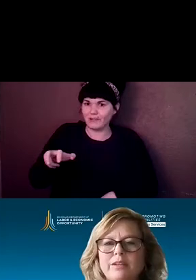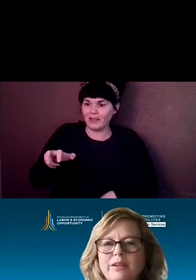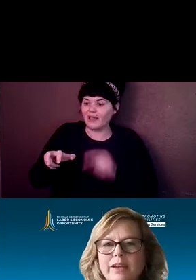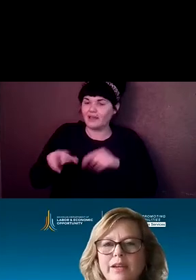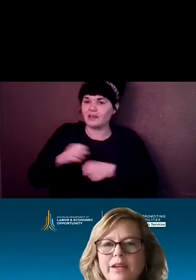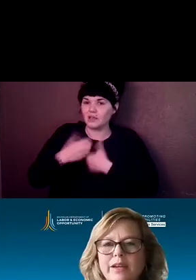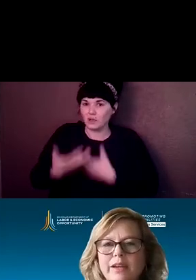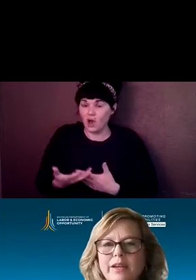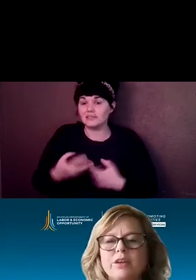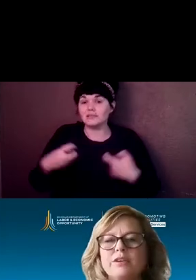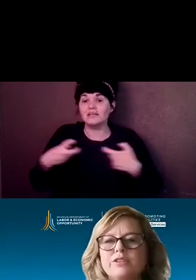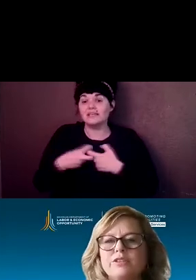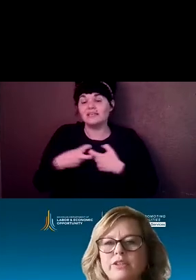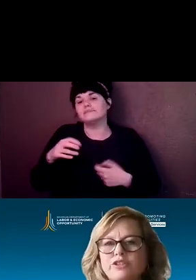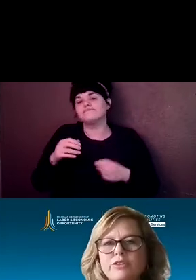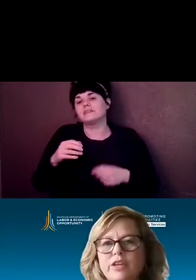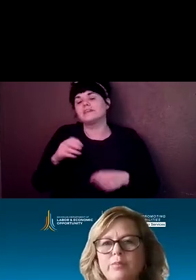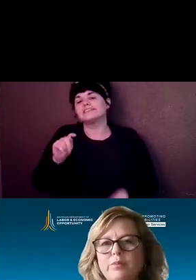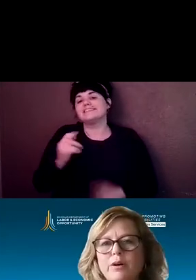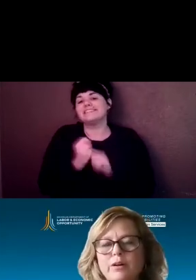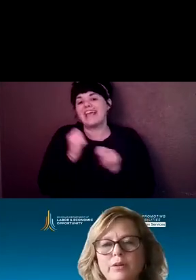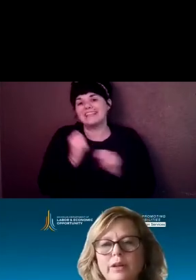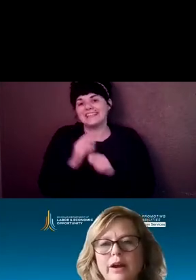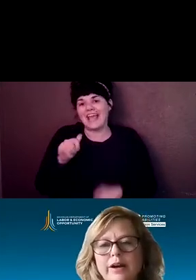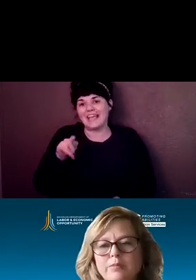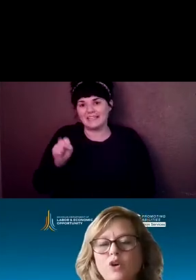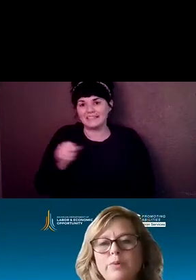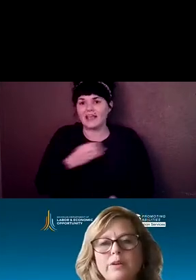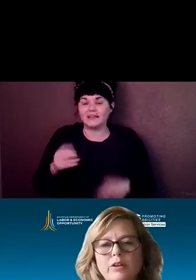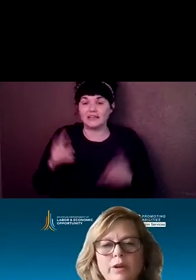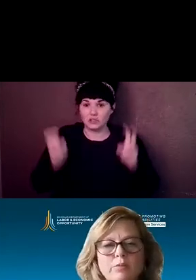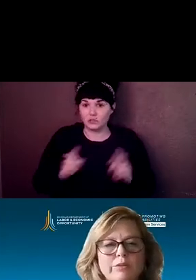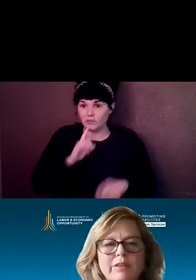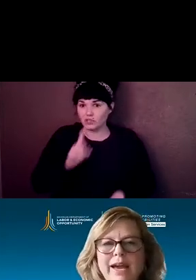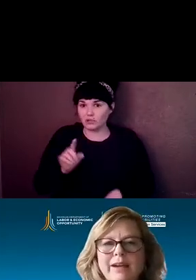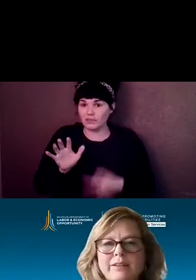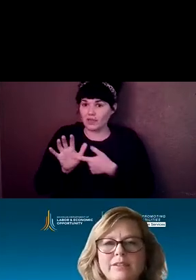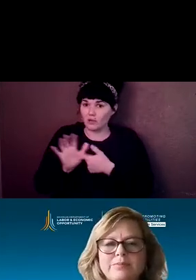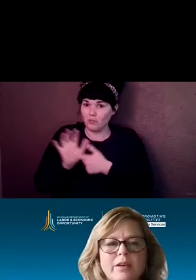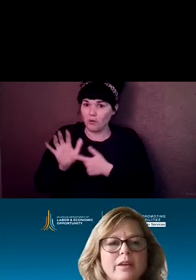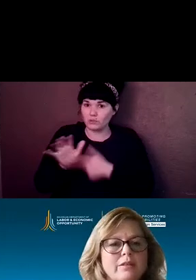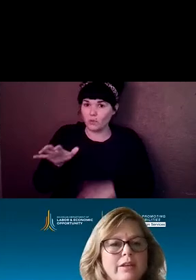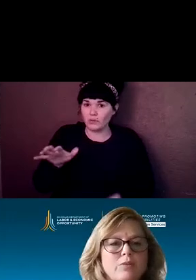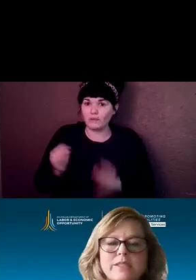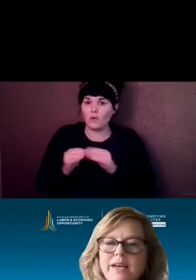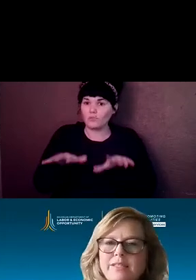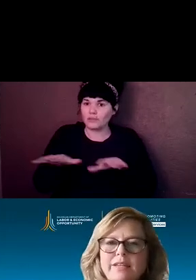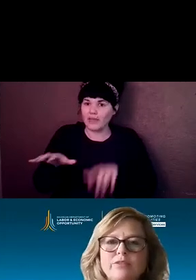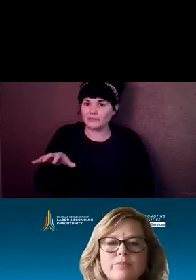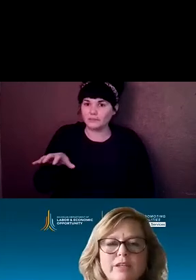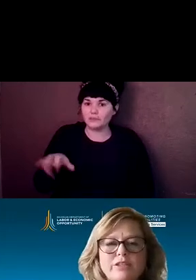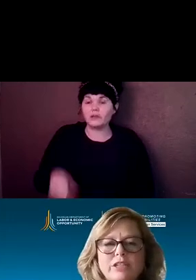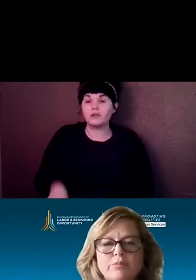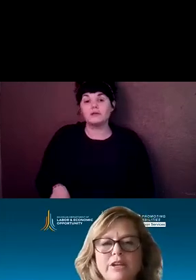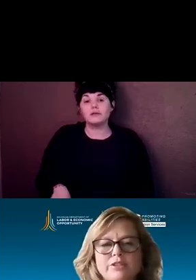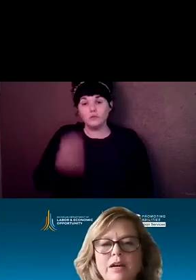some tendonitis or issues. So make sure you keep the palm open, a little bit more relaxed. Like we said, take those